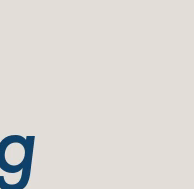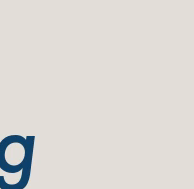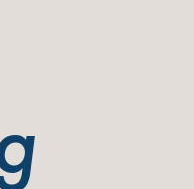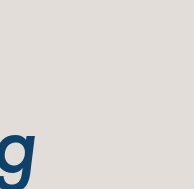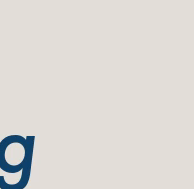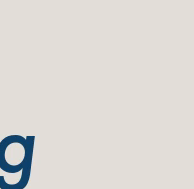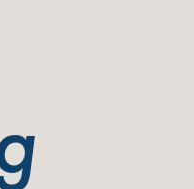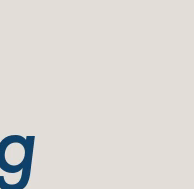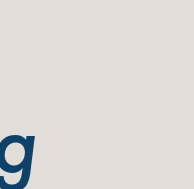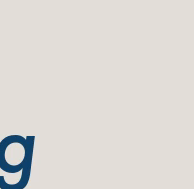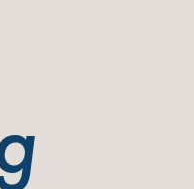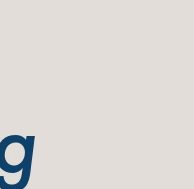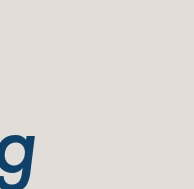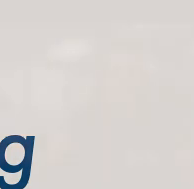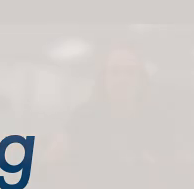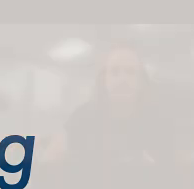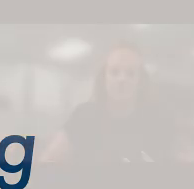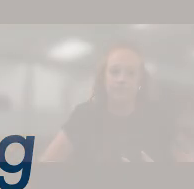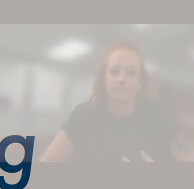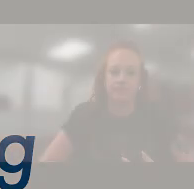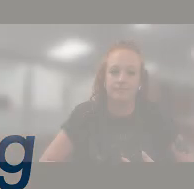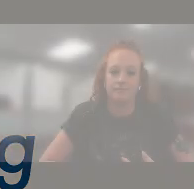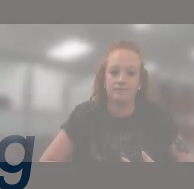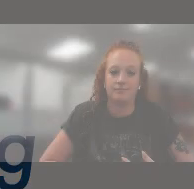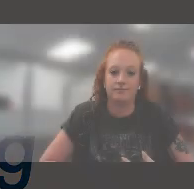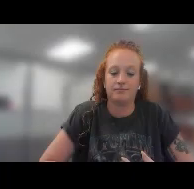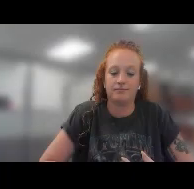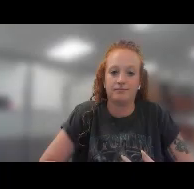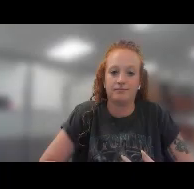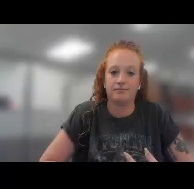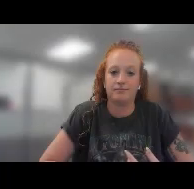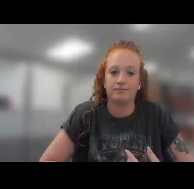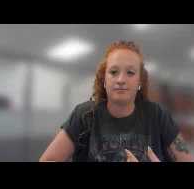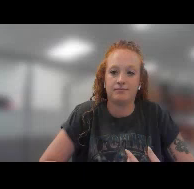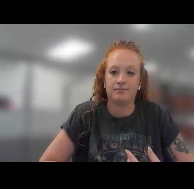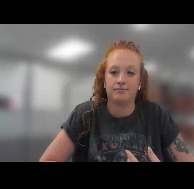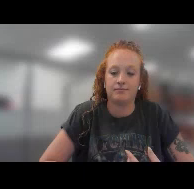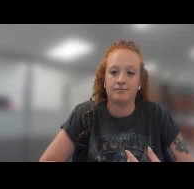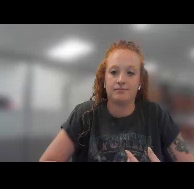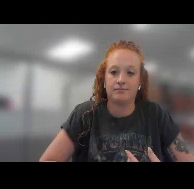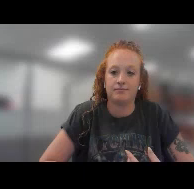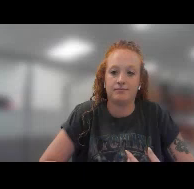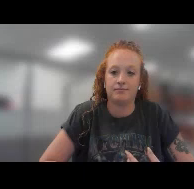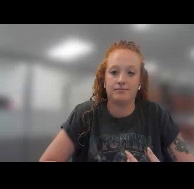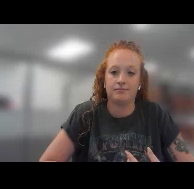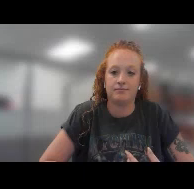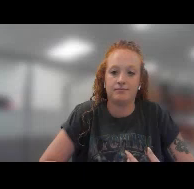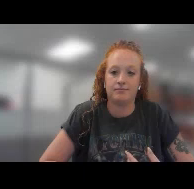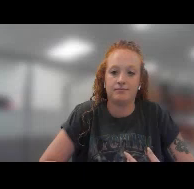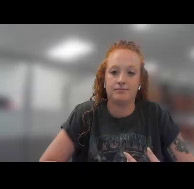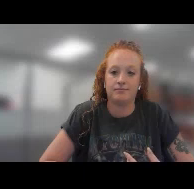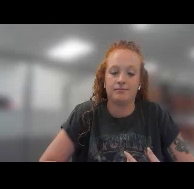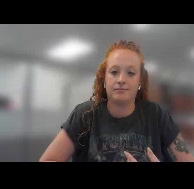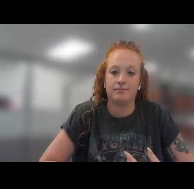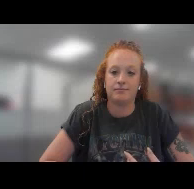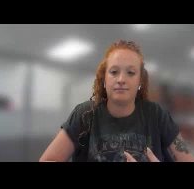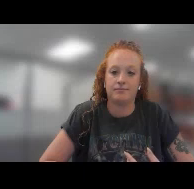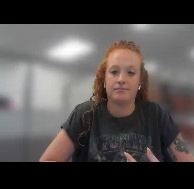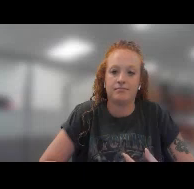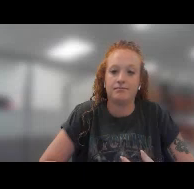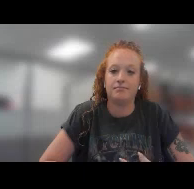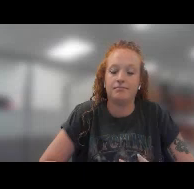Well, good afternoon, everyone. I am Jennifer Schmidt, and I am with the Field Epidemiology Services Unit, which